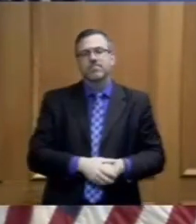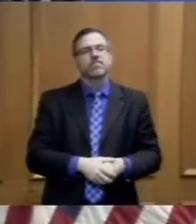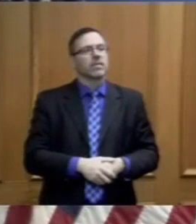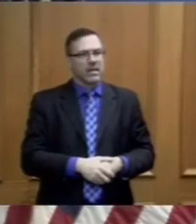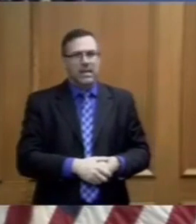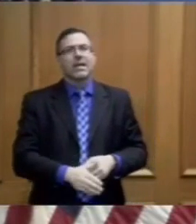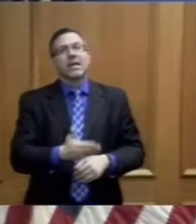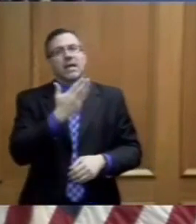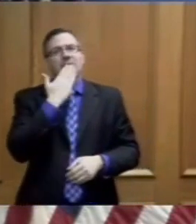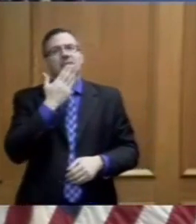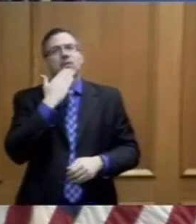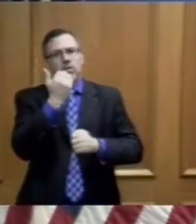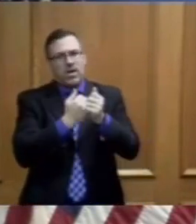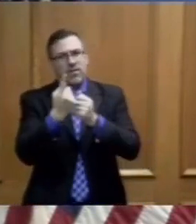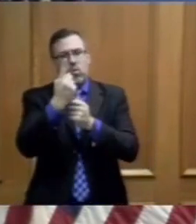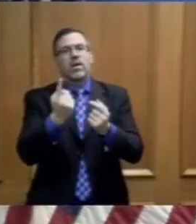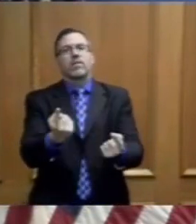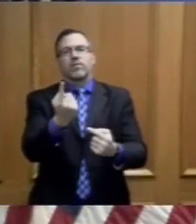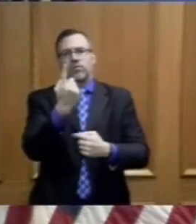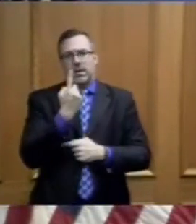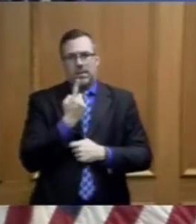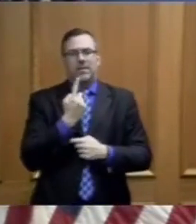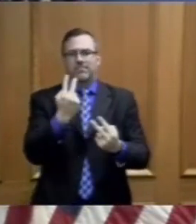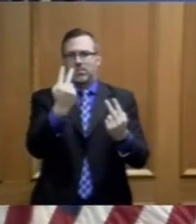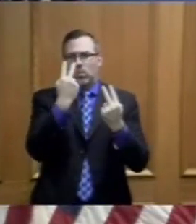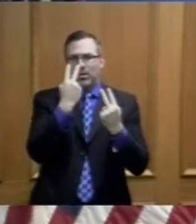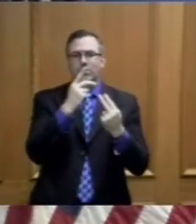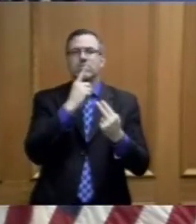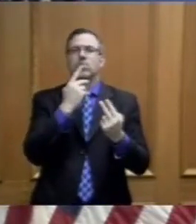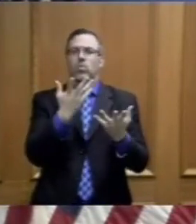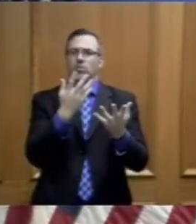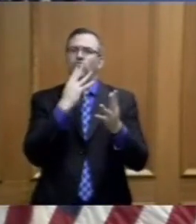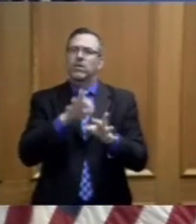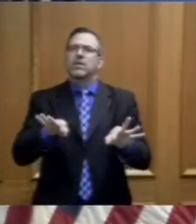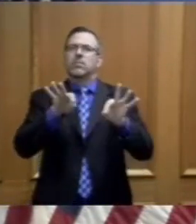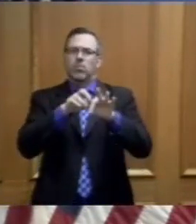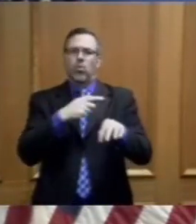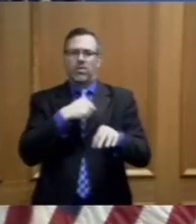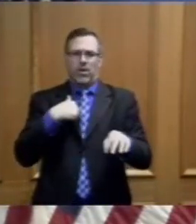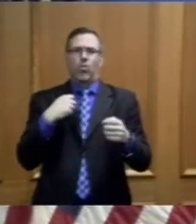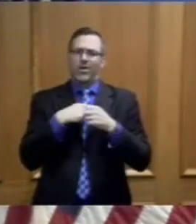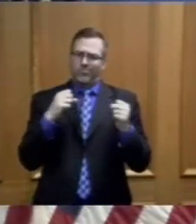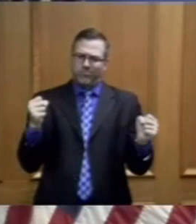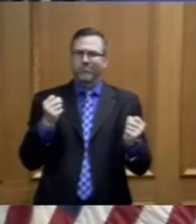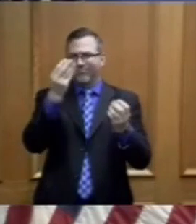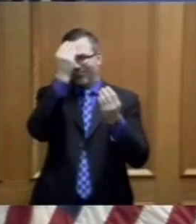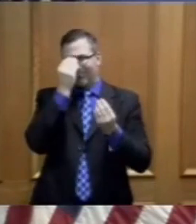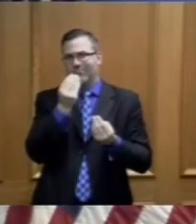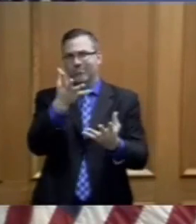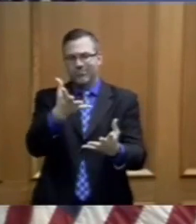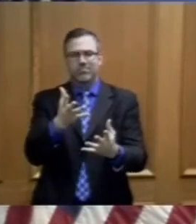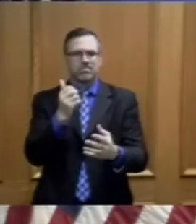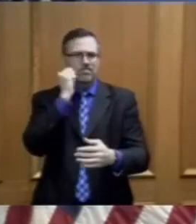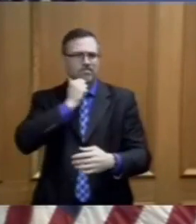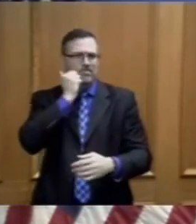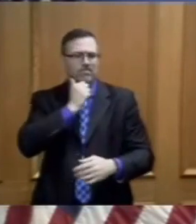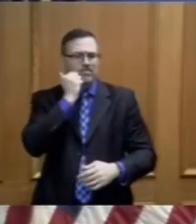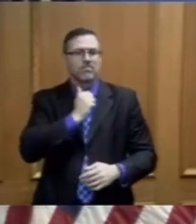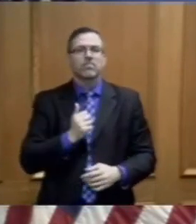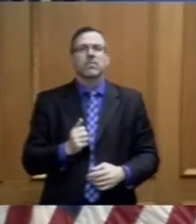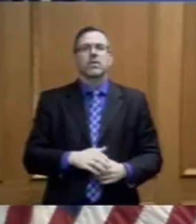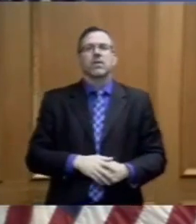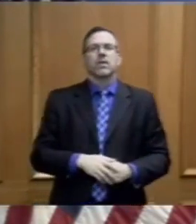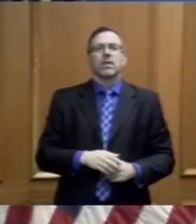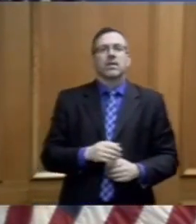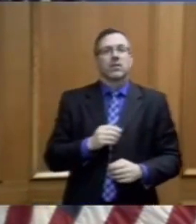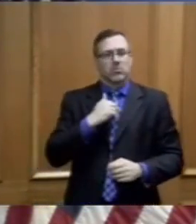here. It's important that we continue to provide as much information as possible. It's also important that we say over and over again, and I